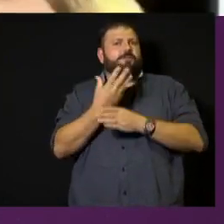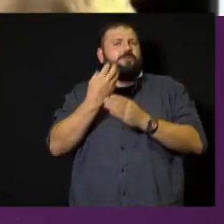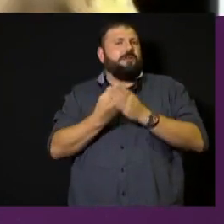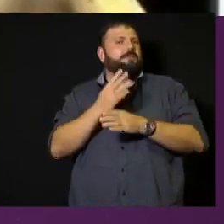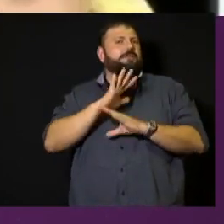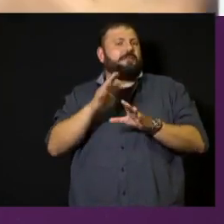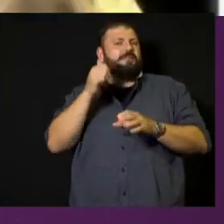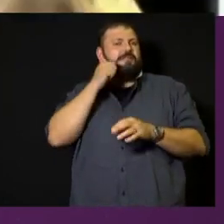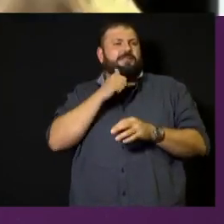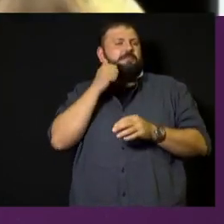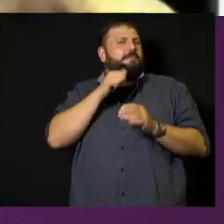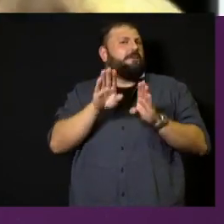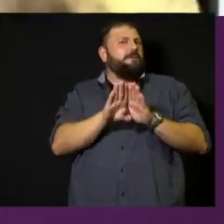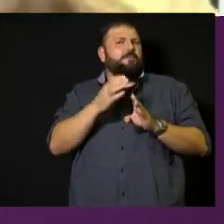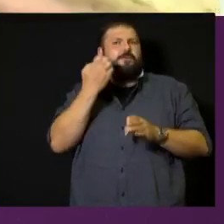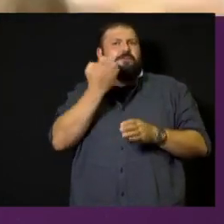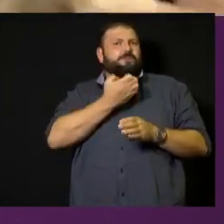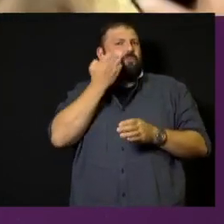Always learn,